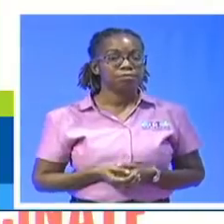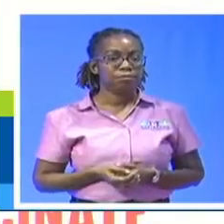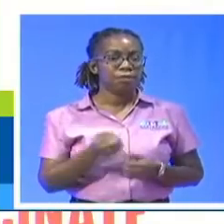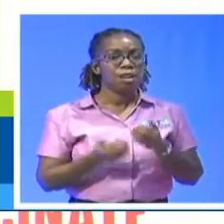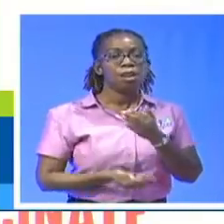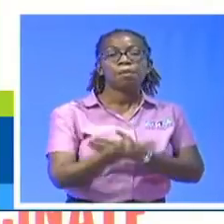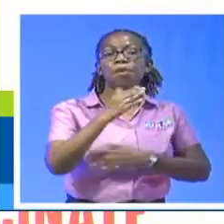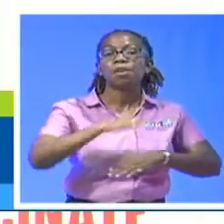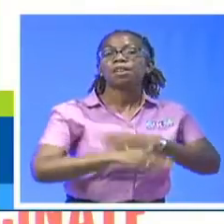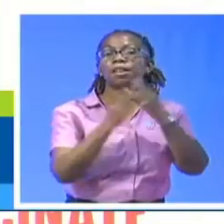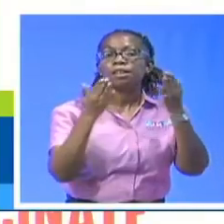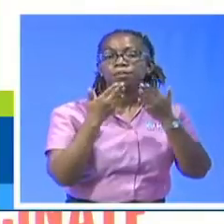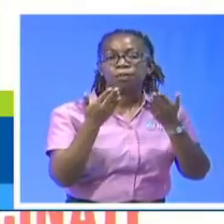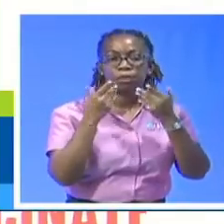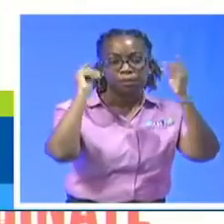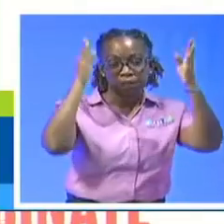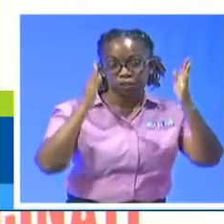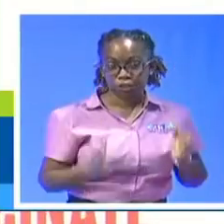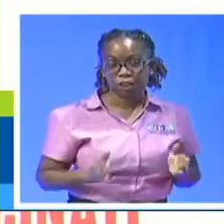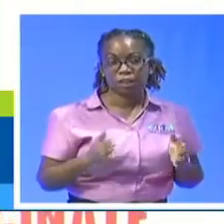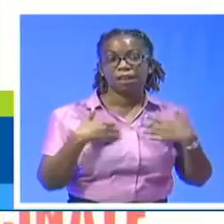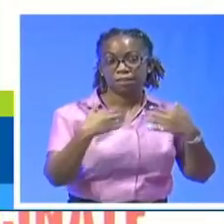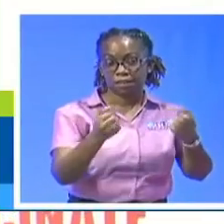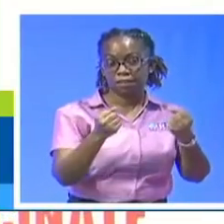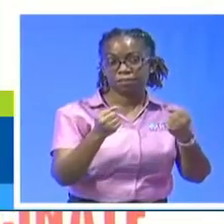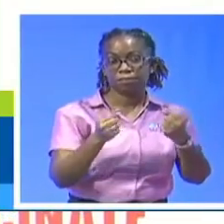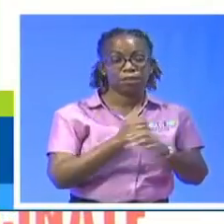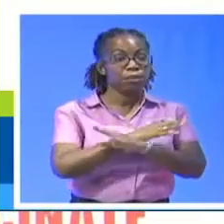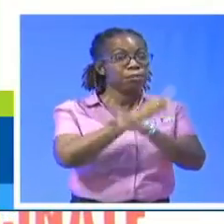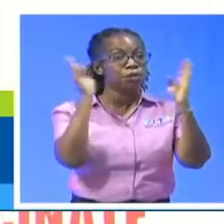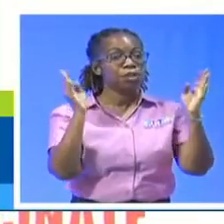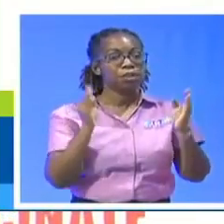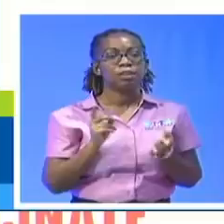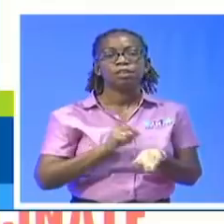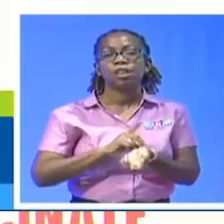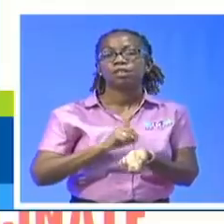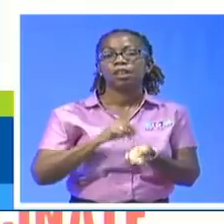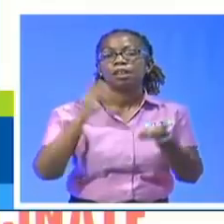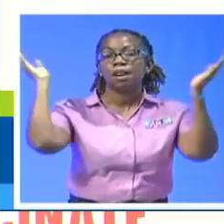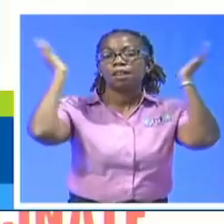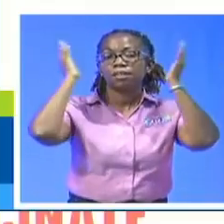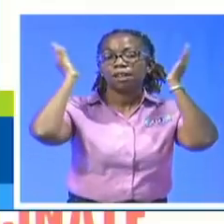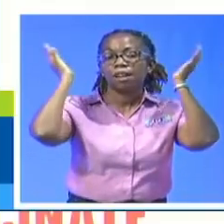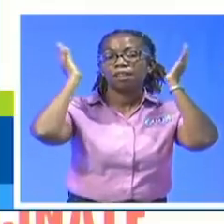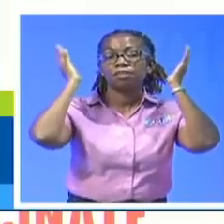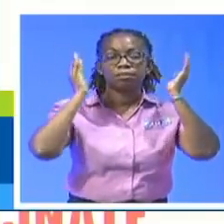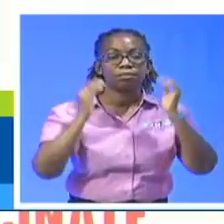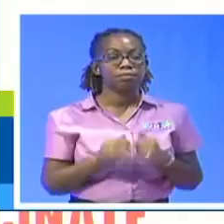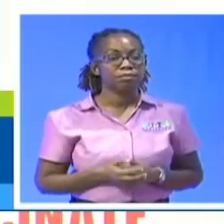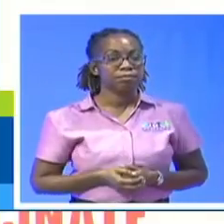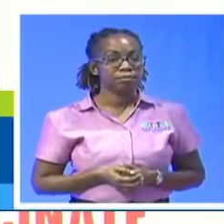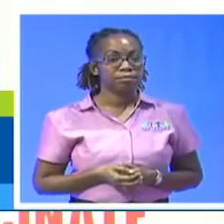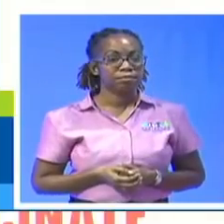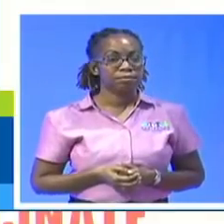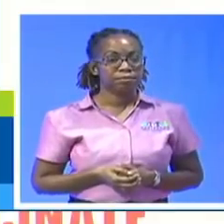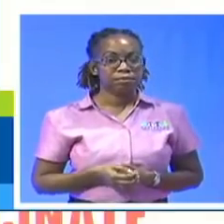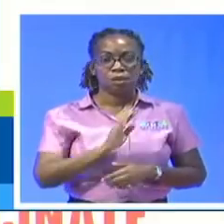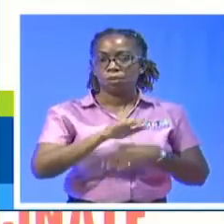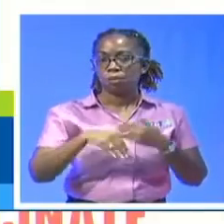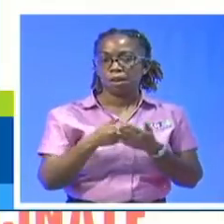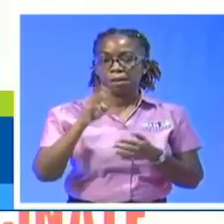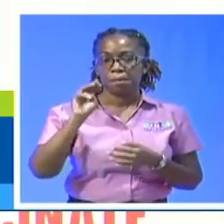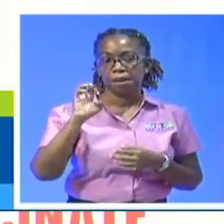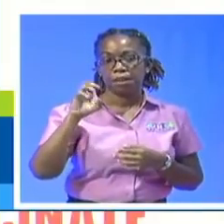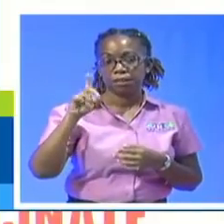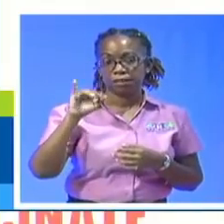the Honorable Terence Dialsing, Minister of Health, Dr. Avery Hines, Technical Director, Epidemiology, members of the media,